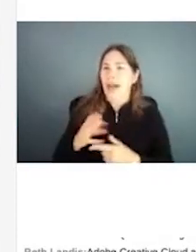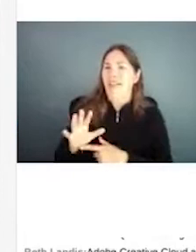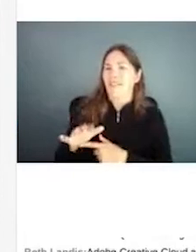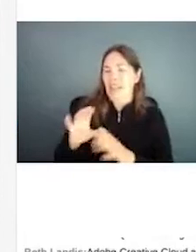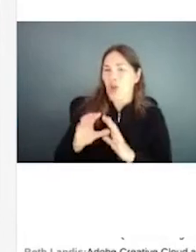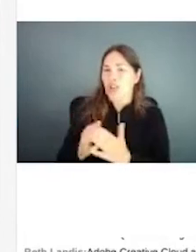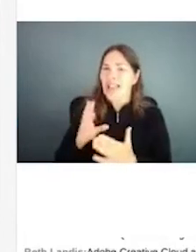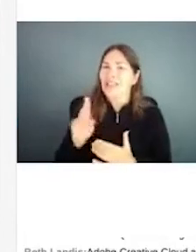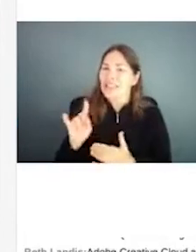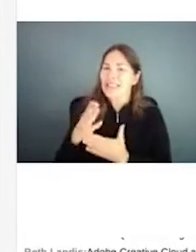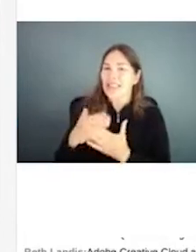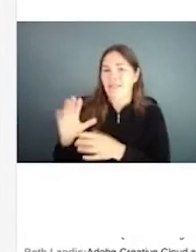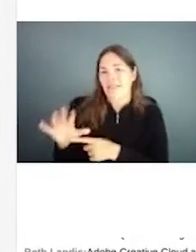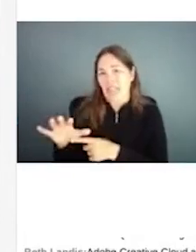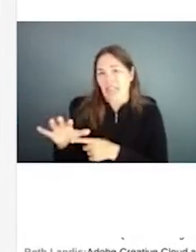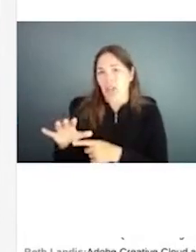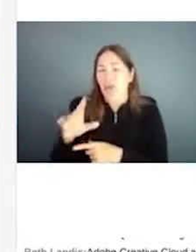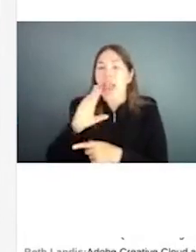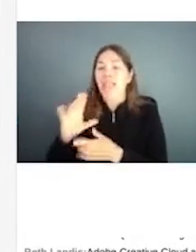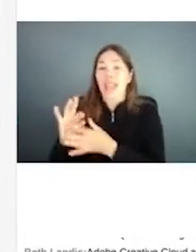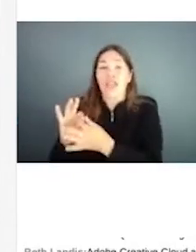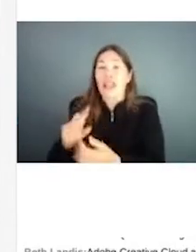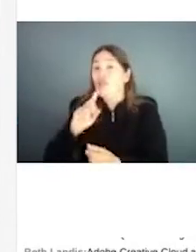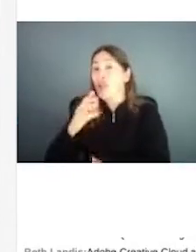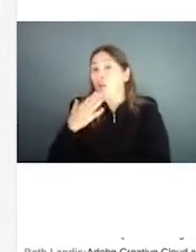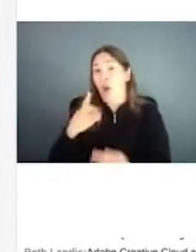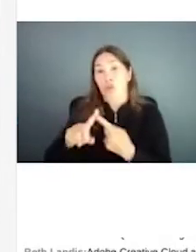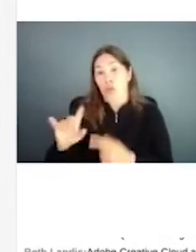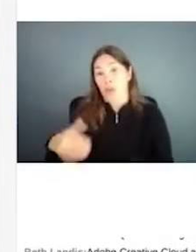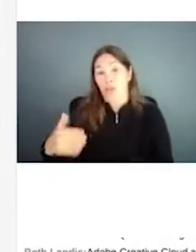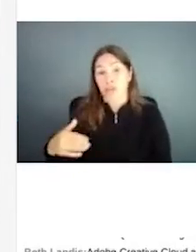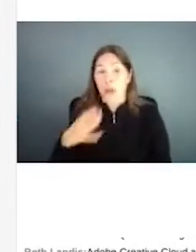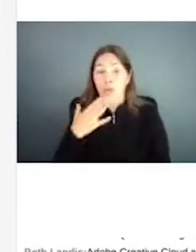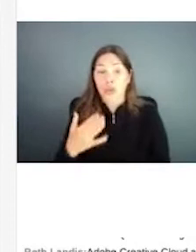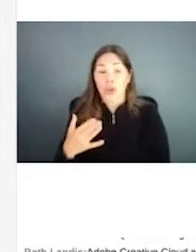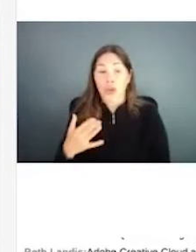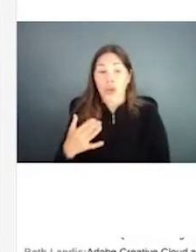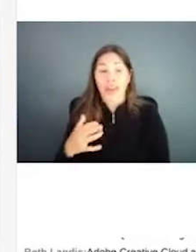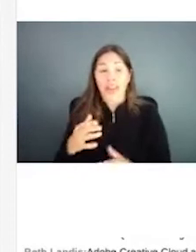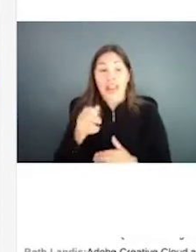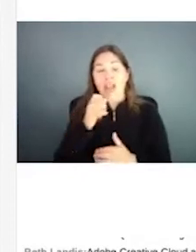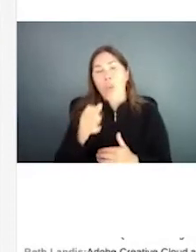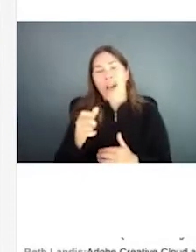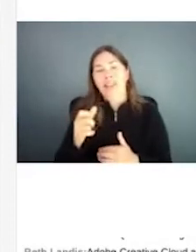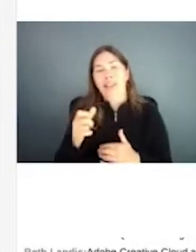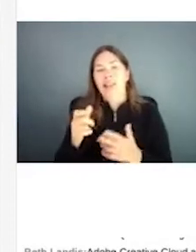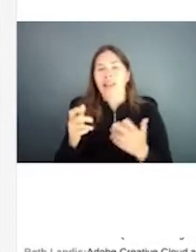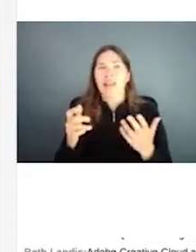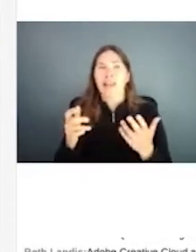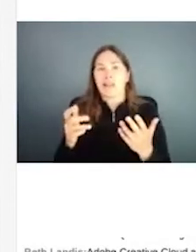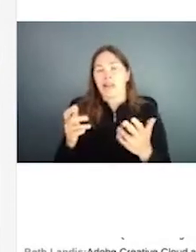hype videos, and the kids related really well to that. It didn't go quite as far as I wanted to